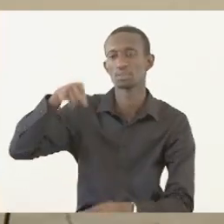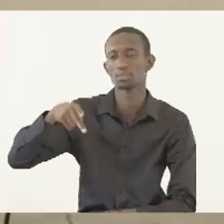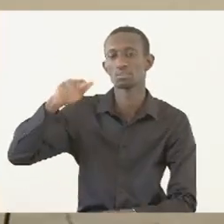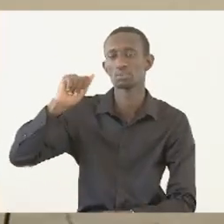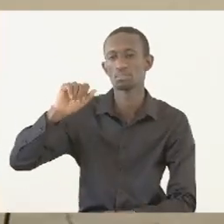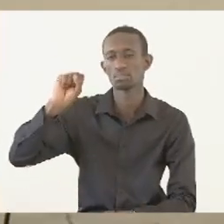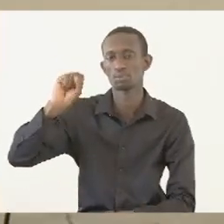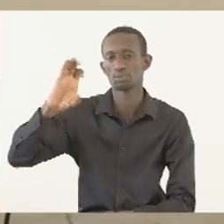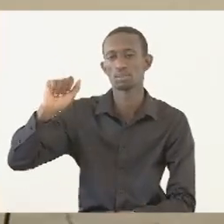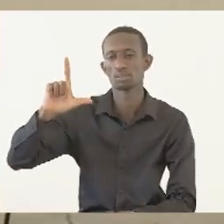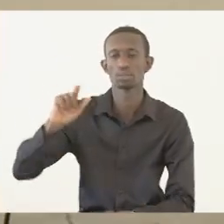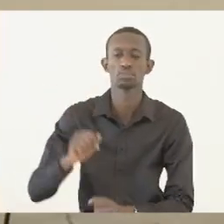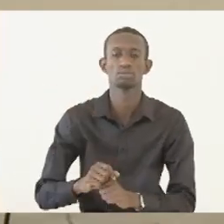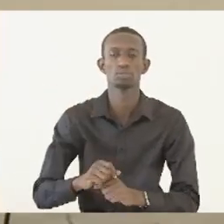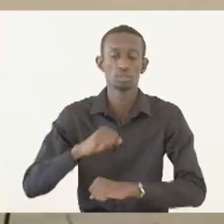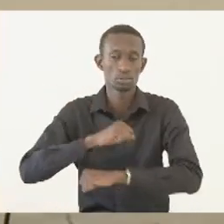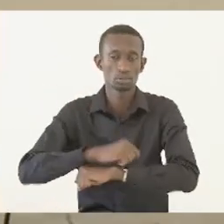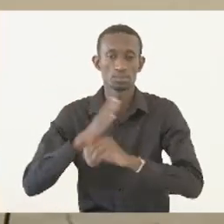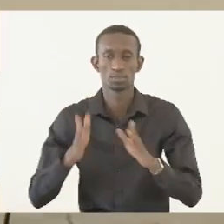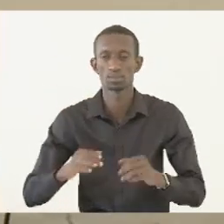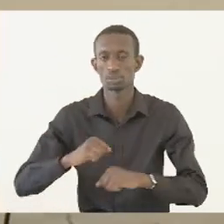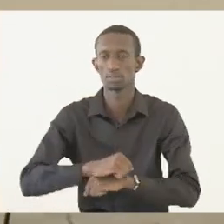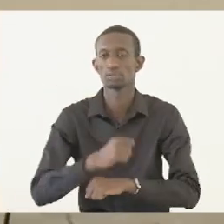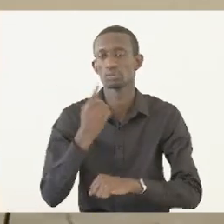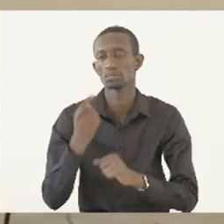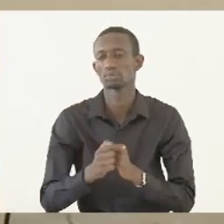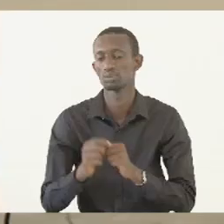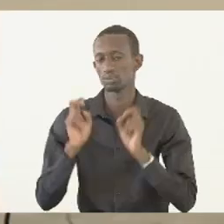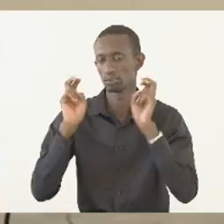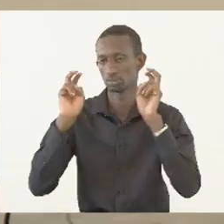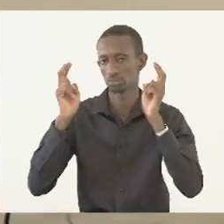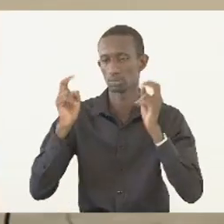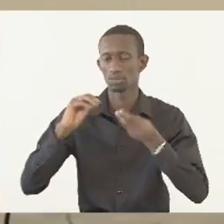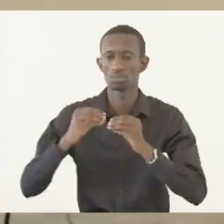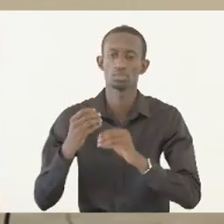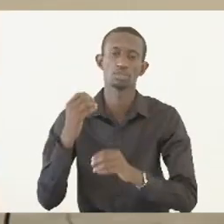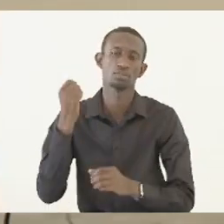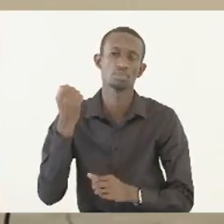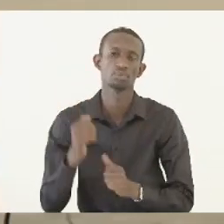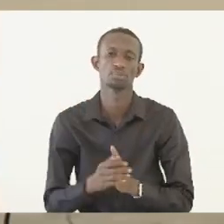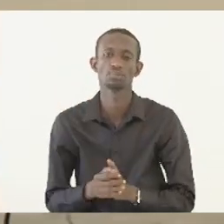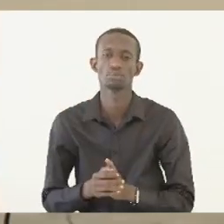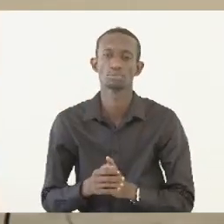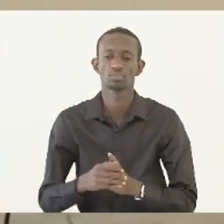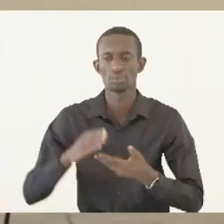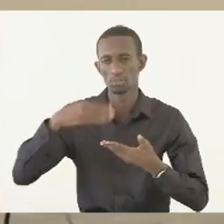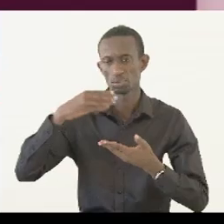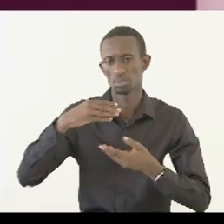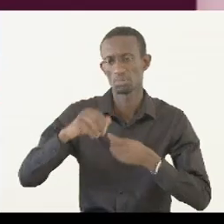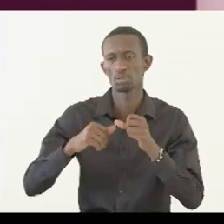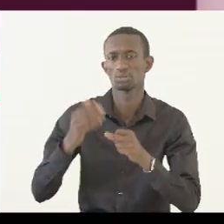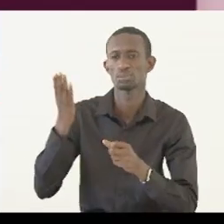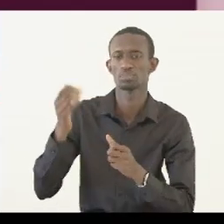students in unit number 5. We have been discussing a lot in this unit. We know what a radical means,